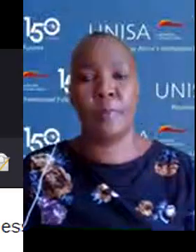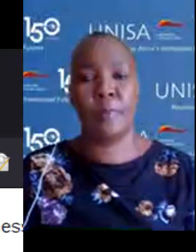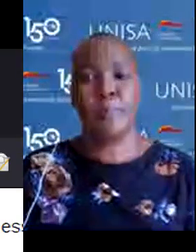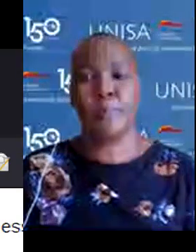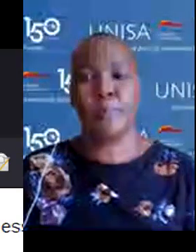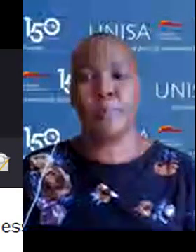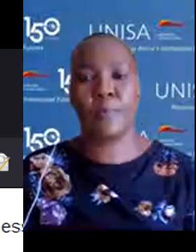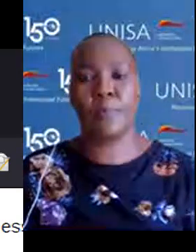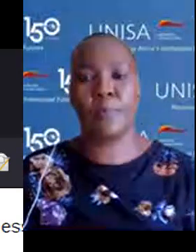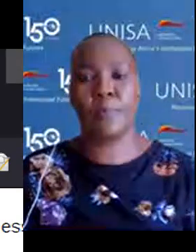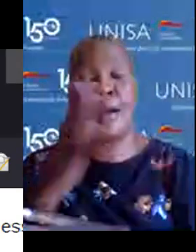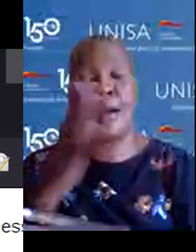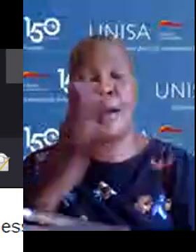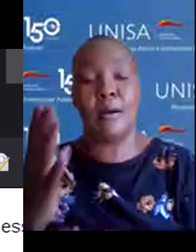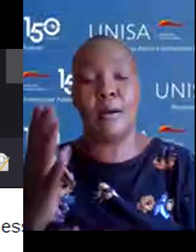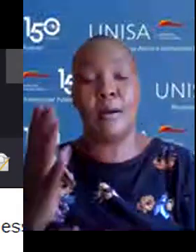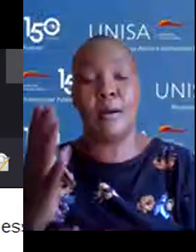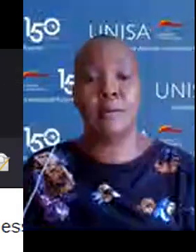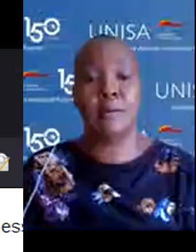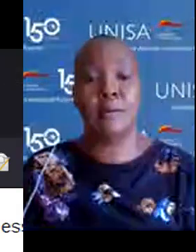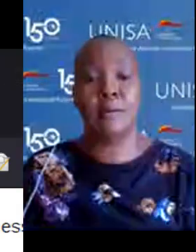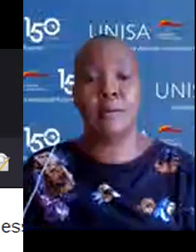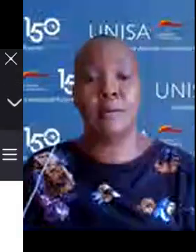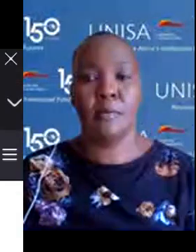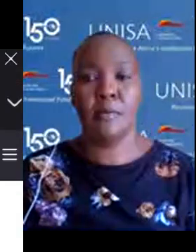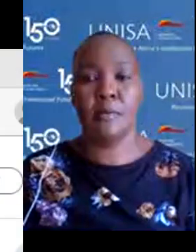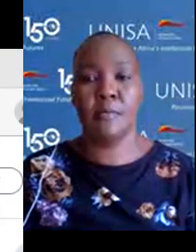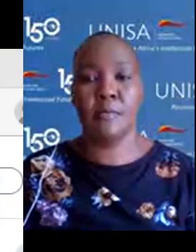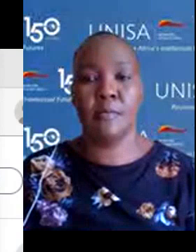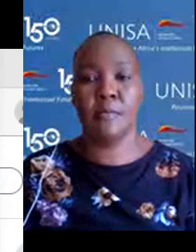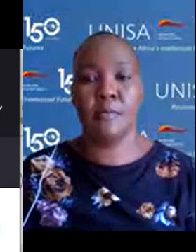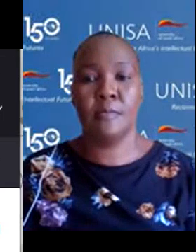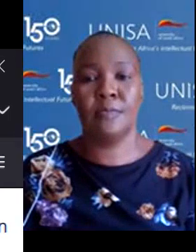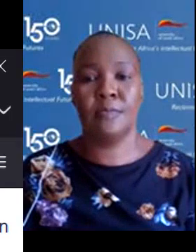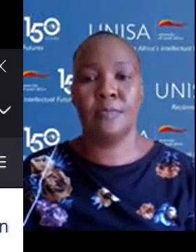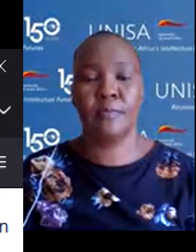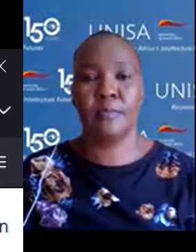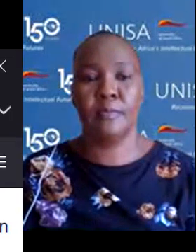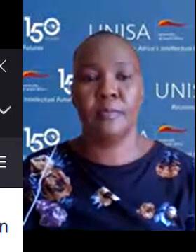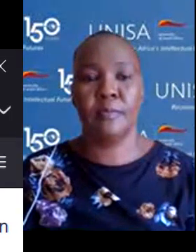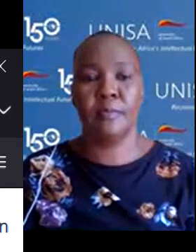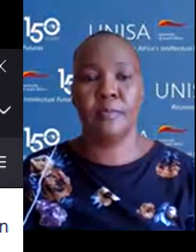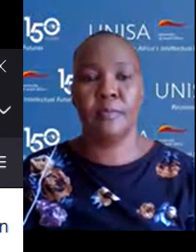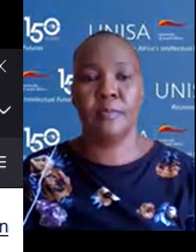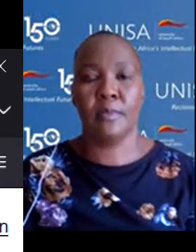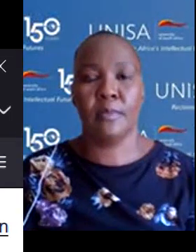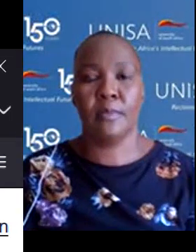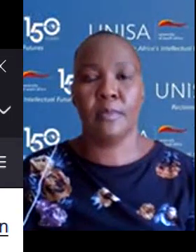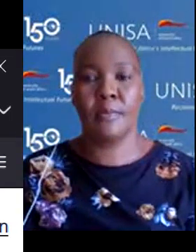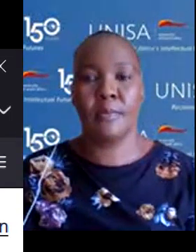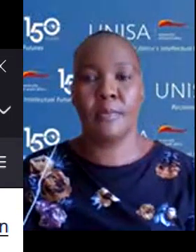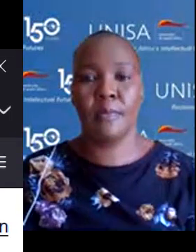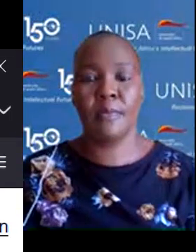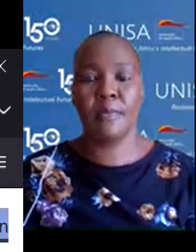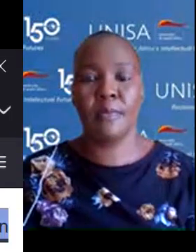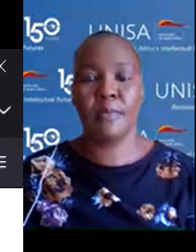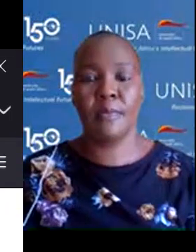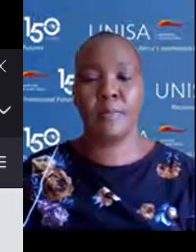let's go here. Just want to put this one here. So you will click here, log in.